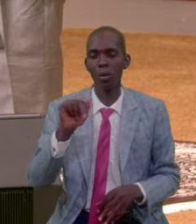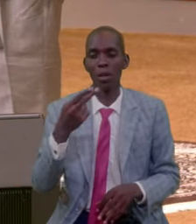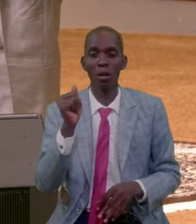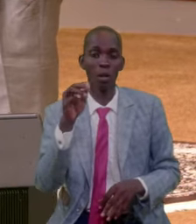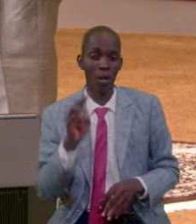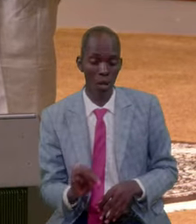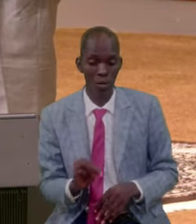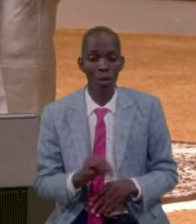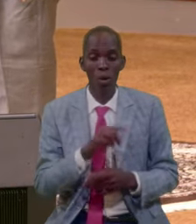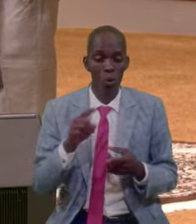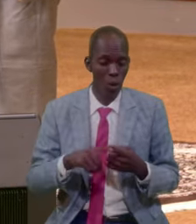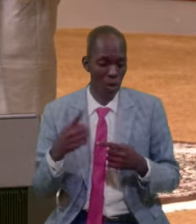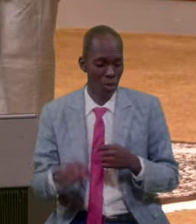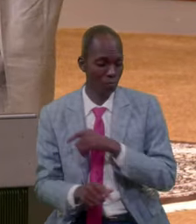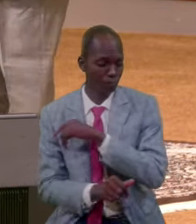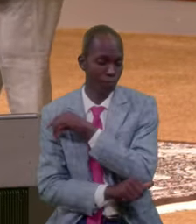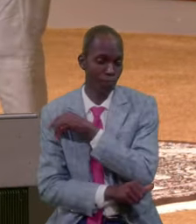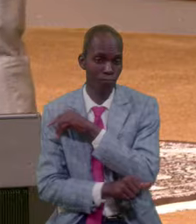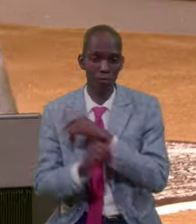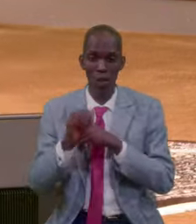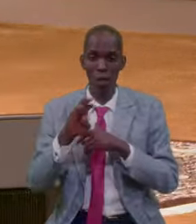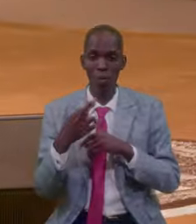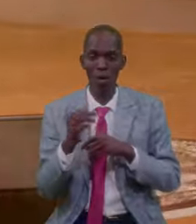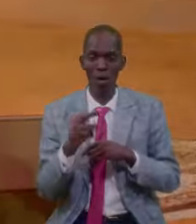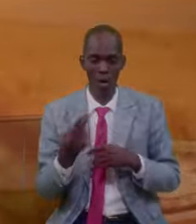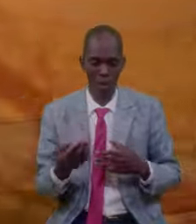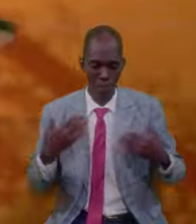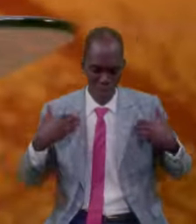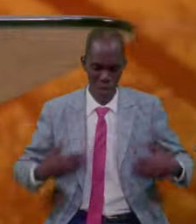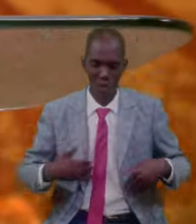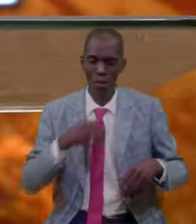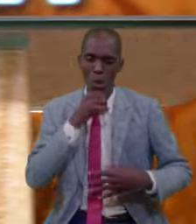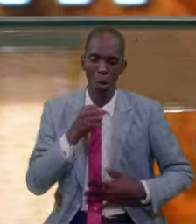telling him, how could you have a child now? But he knew, he